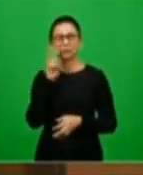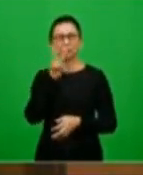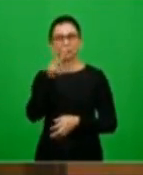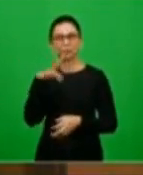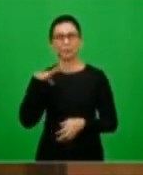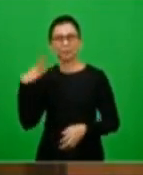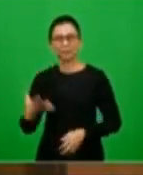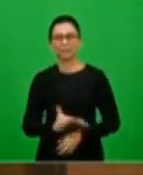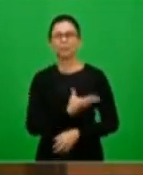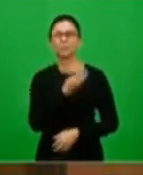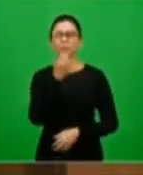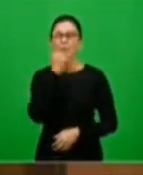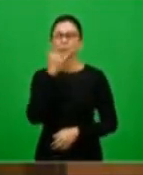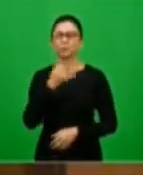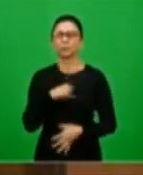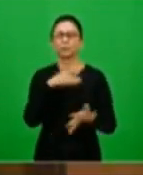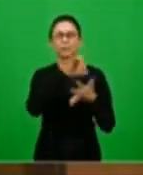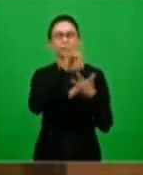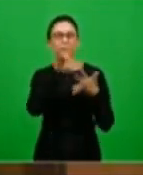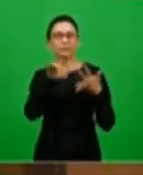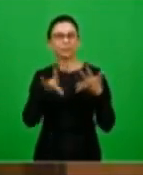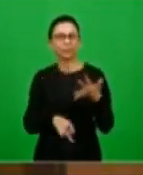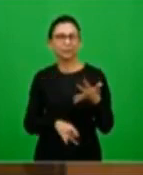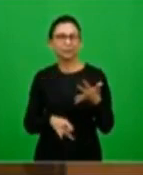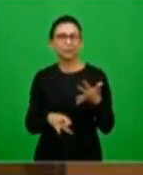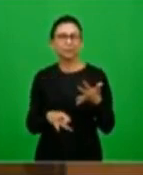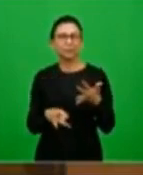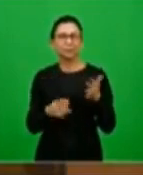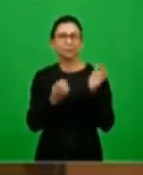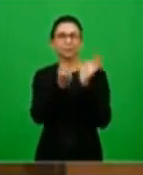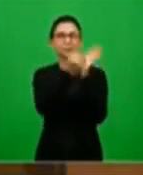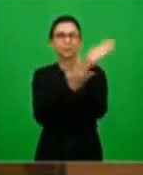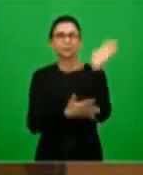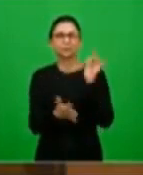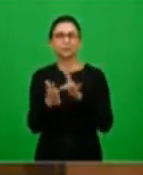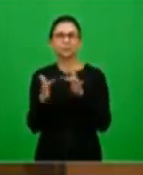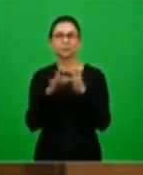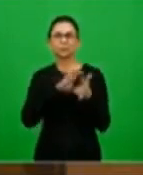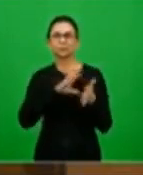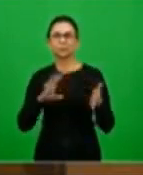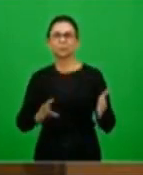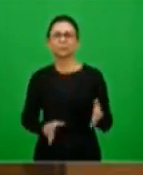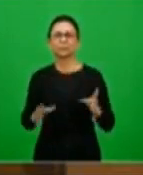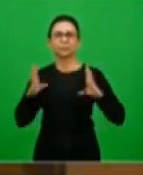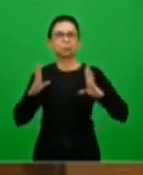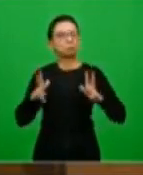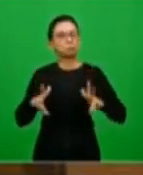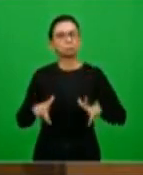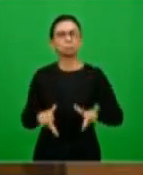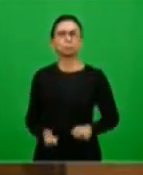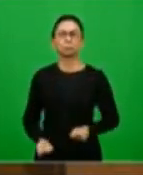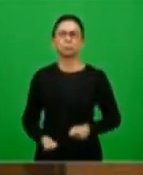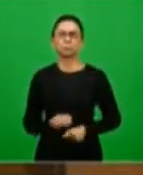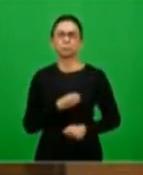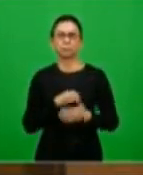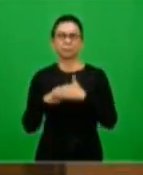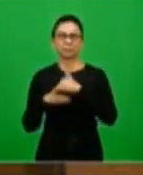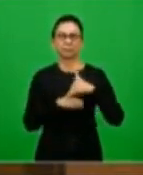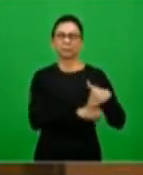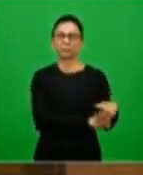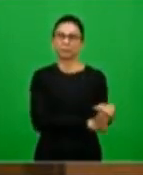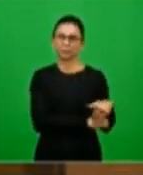were accepted by him. The day in which the blood of Jesus washed us of all sins.